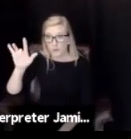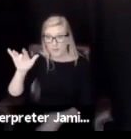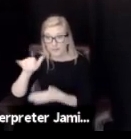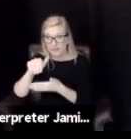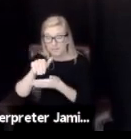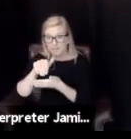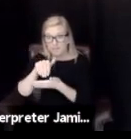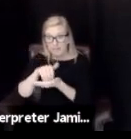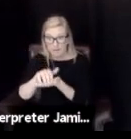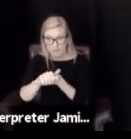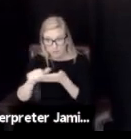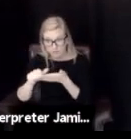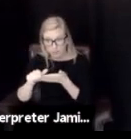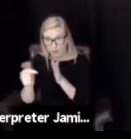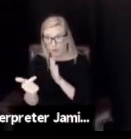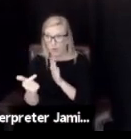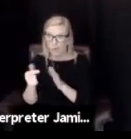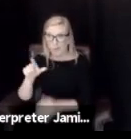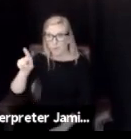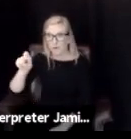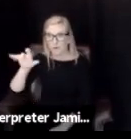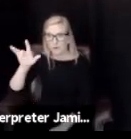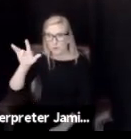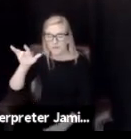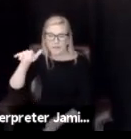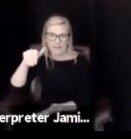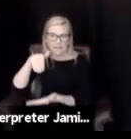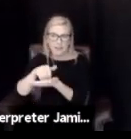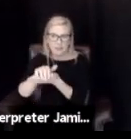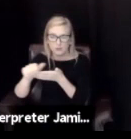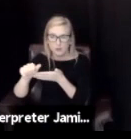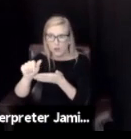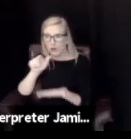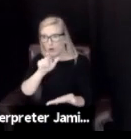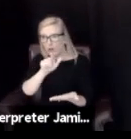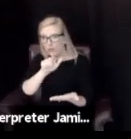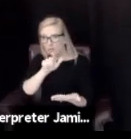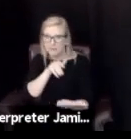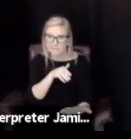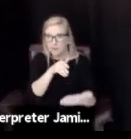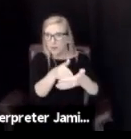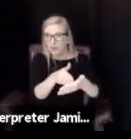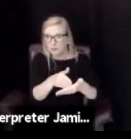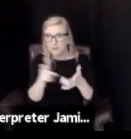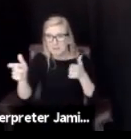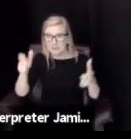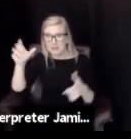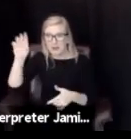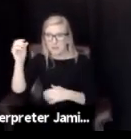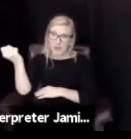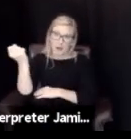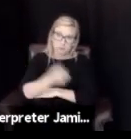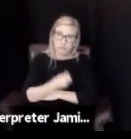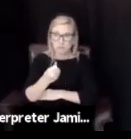$125,000 lawsuit or request for money is not going to make a major corporation go out of business, right?